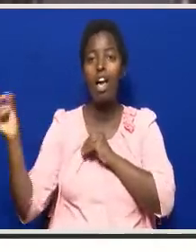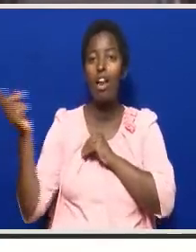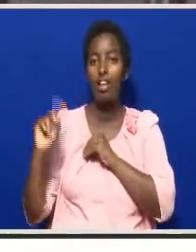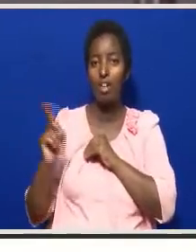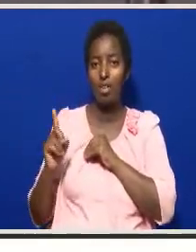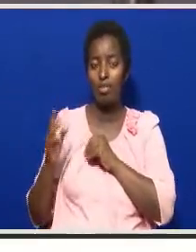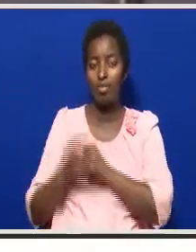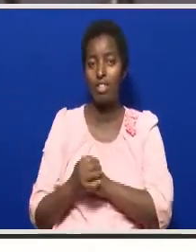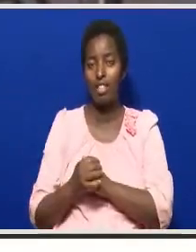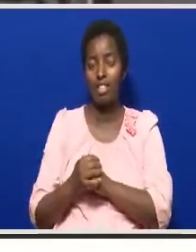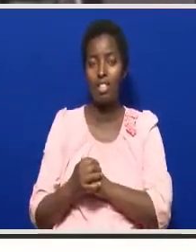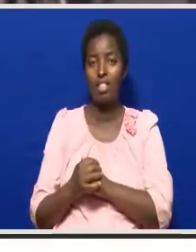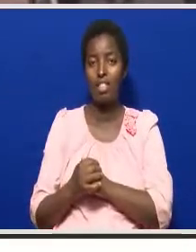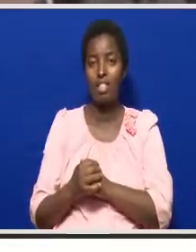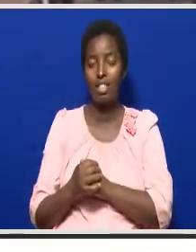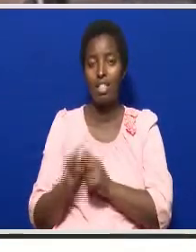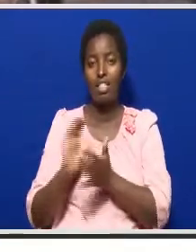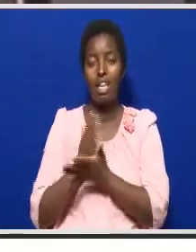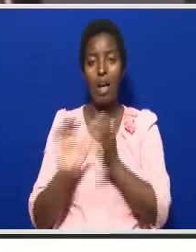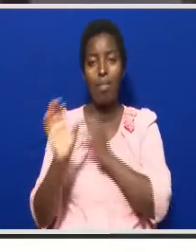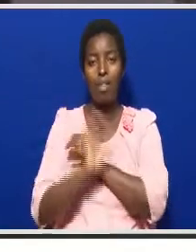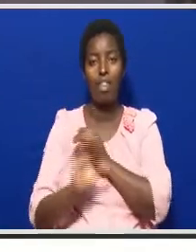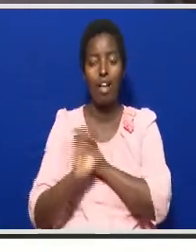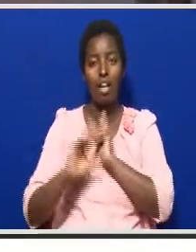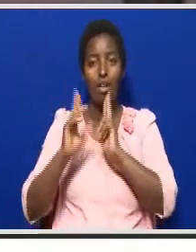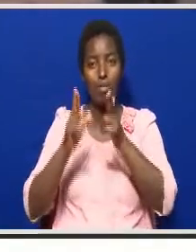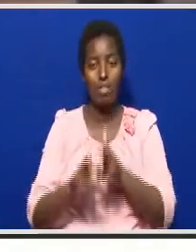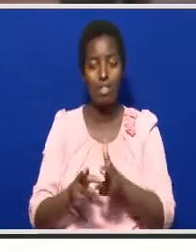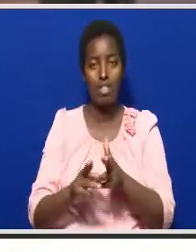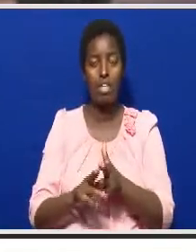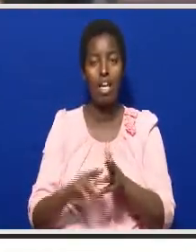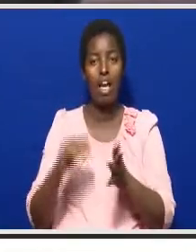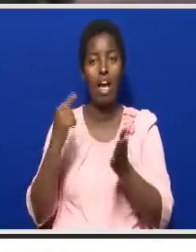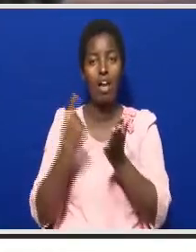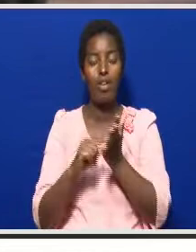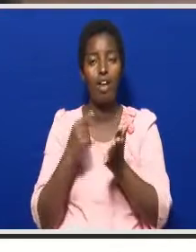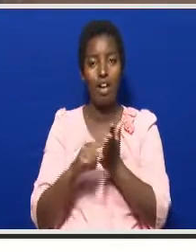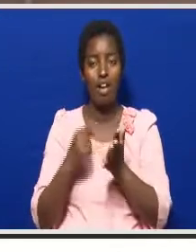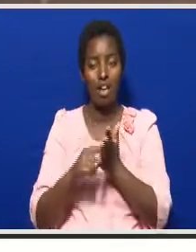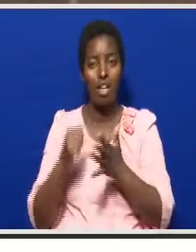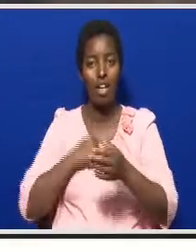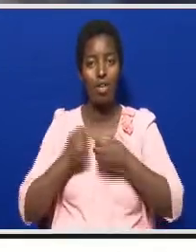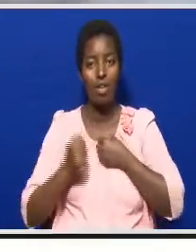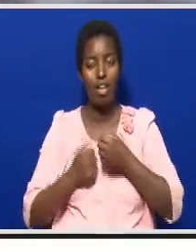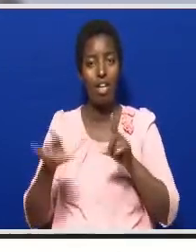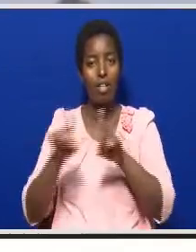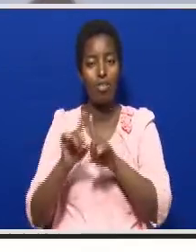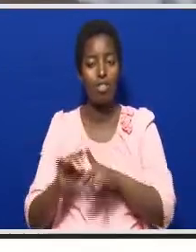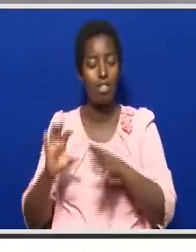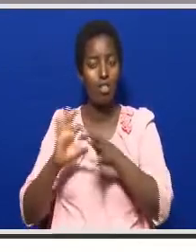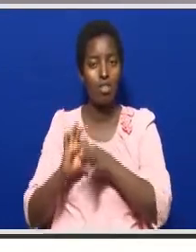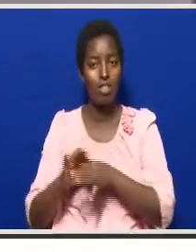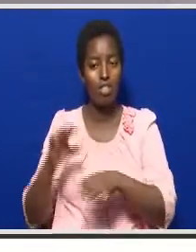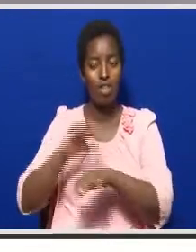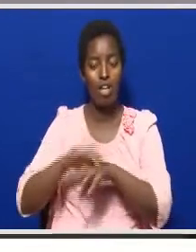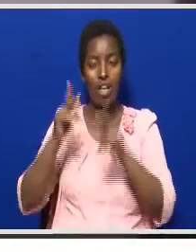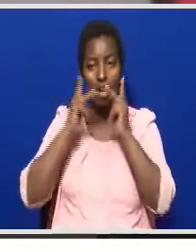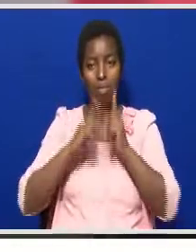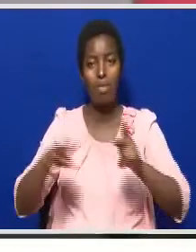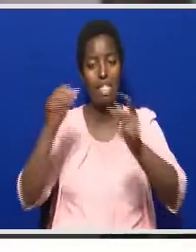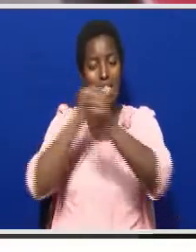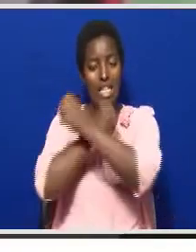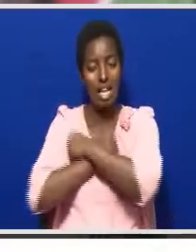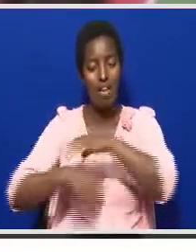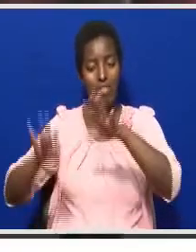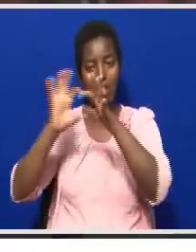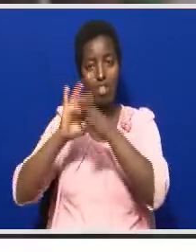in the movement are Uganda, Rwanda and Burundi. They came together so as they can enhance peace, love and